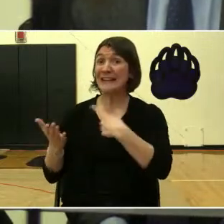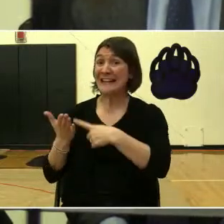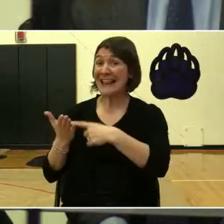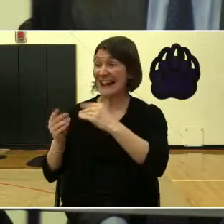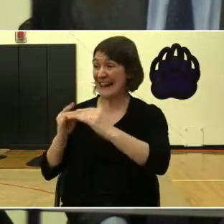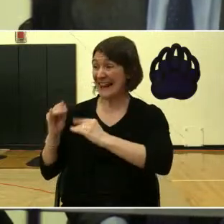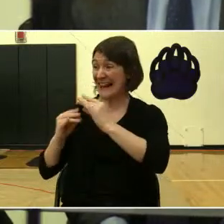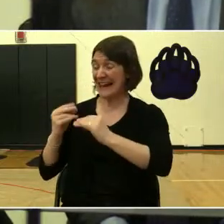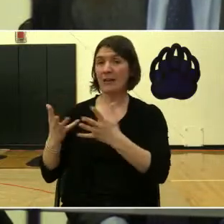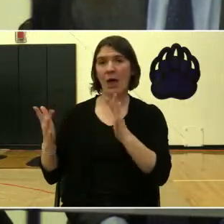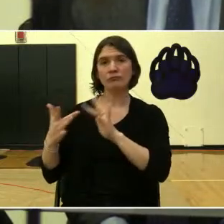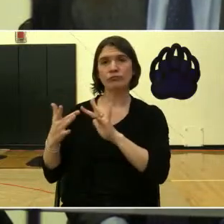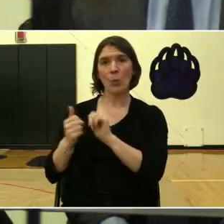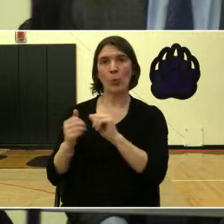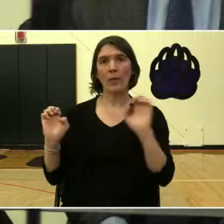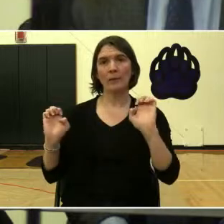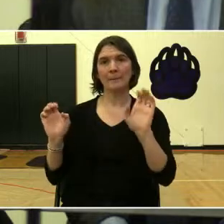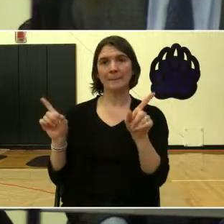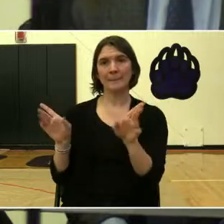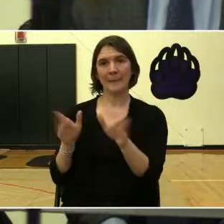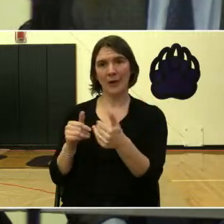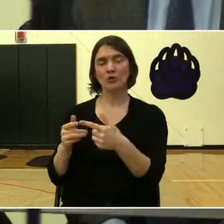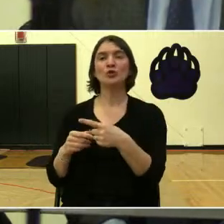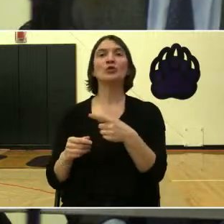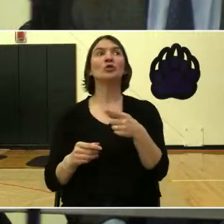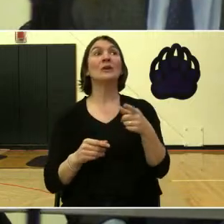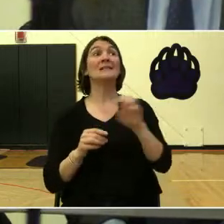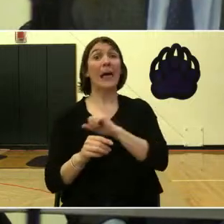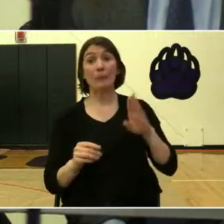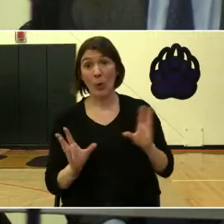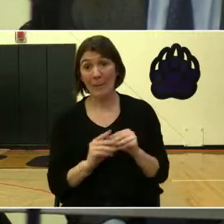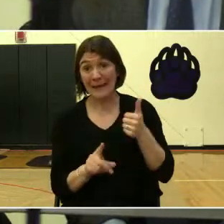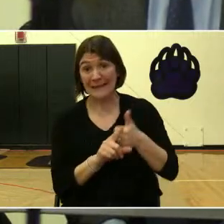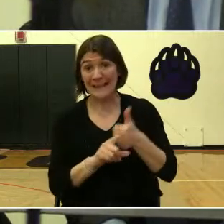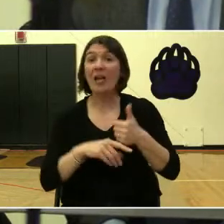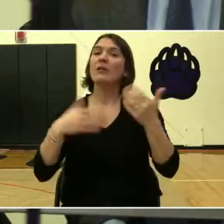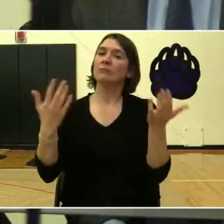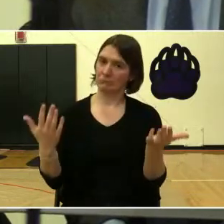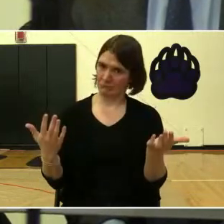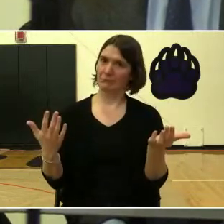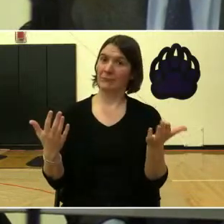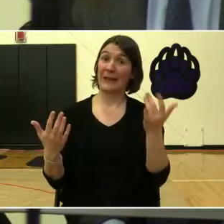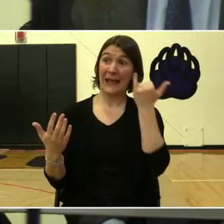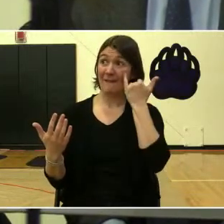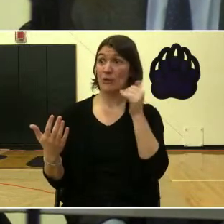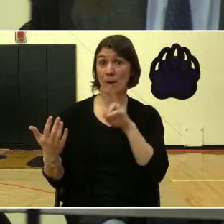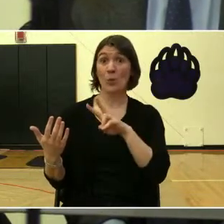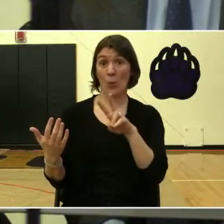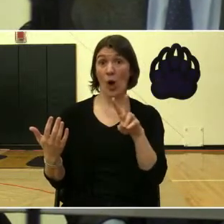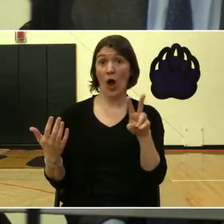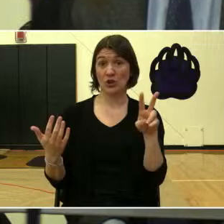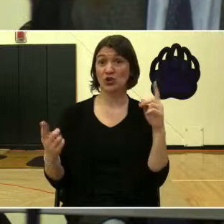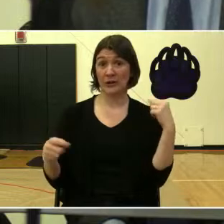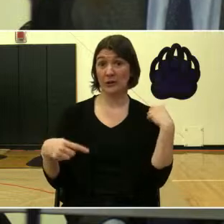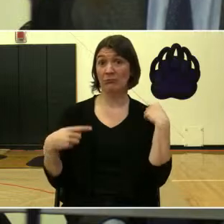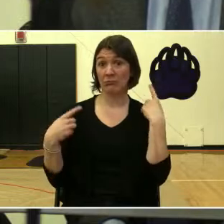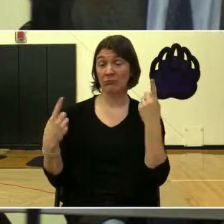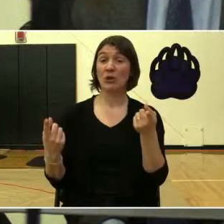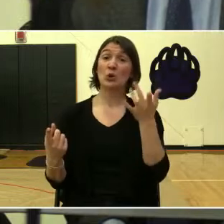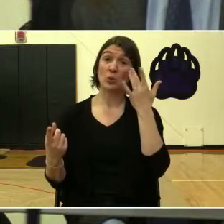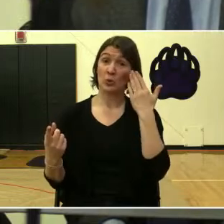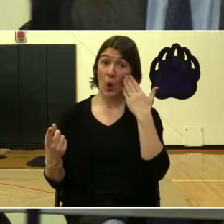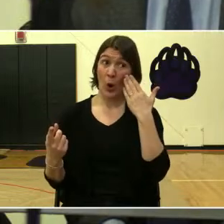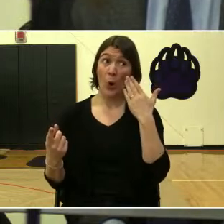uh and then obviously the select board meetings themselves which um if you have been a uh a watcher